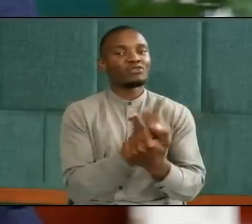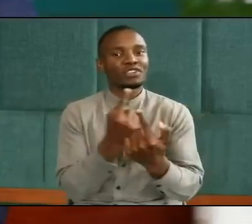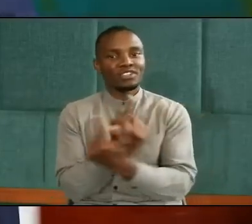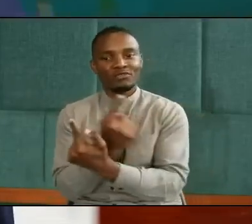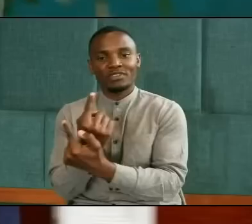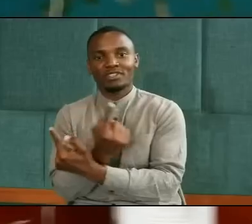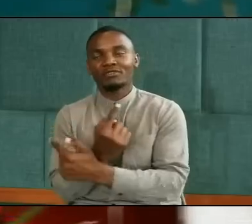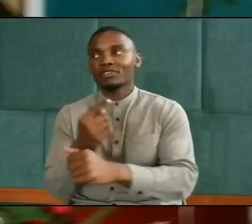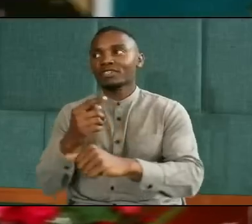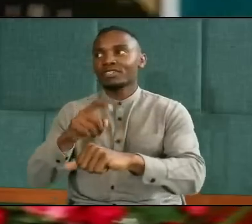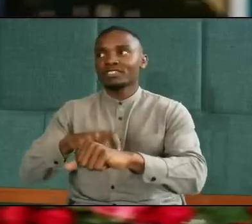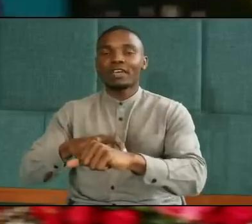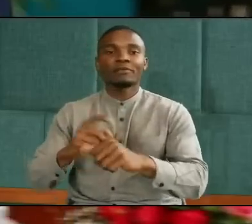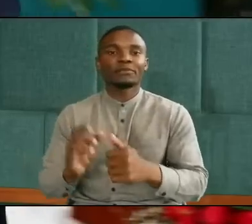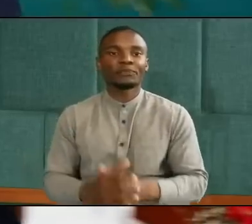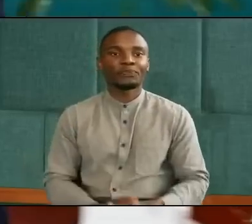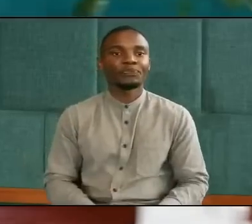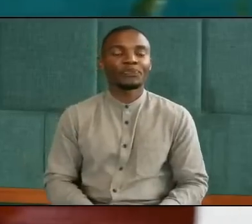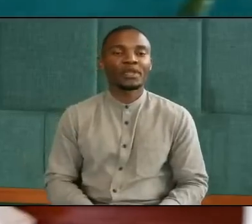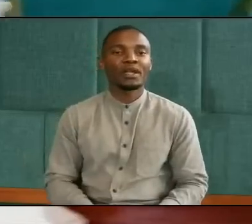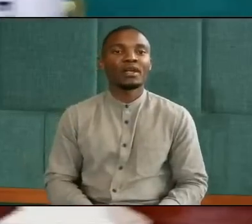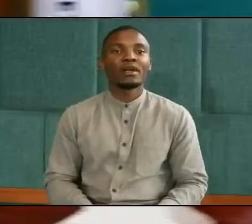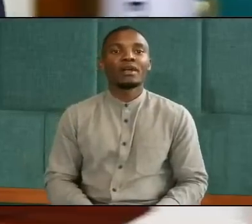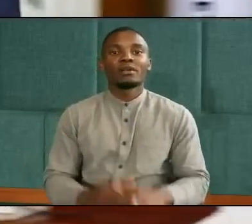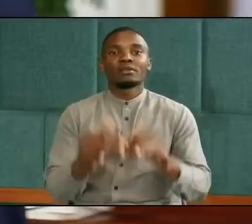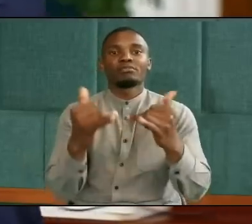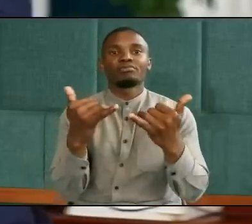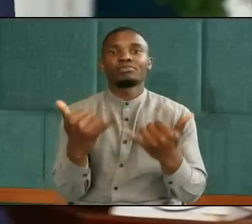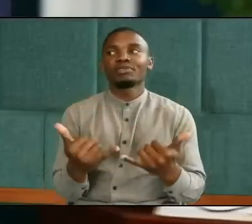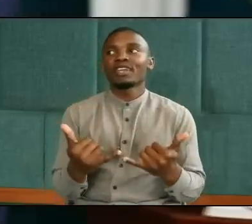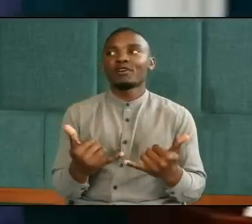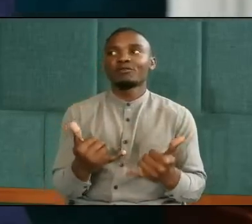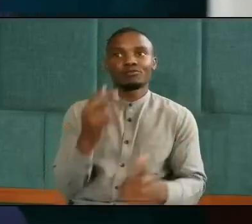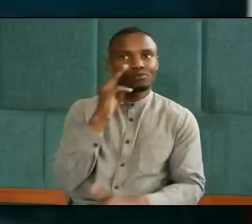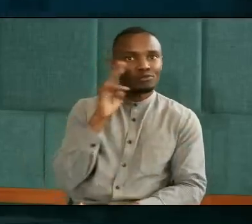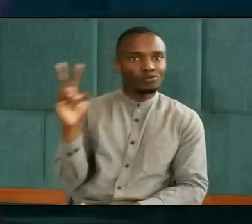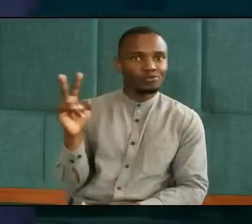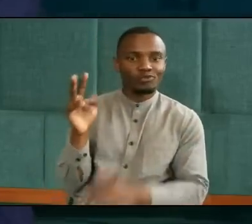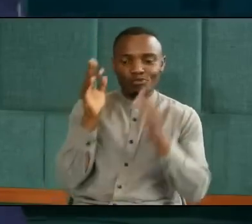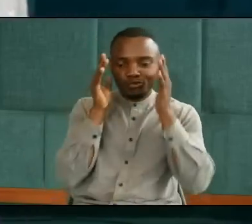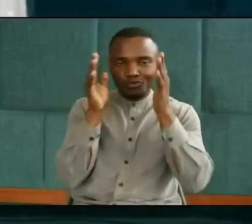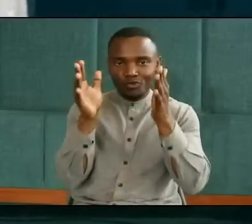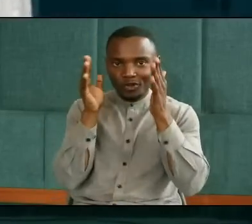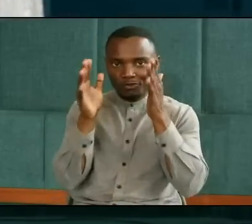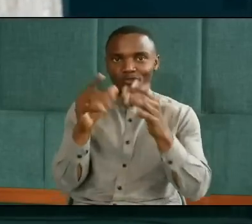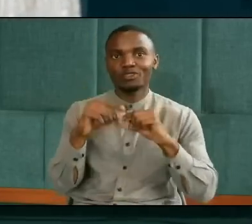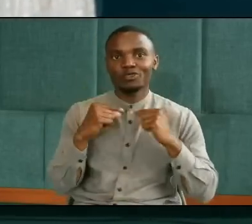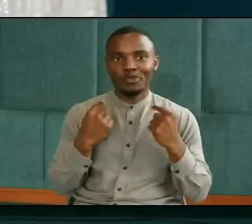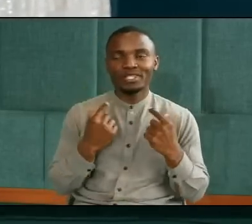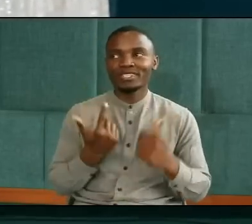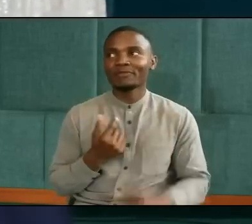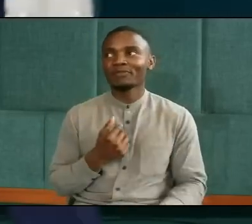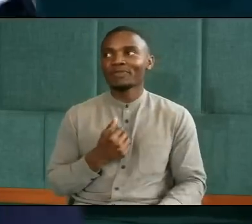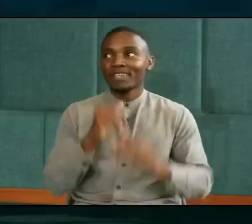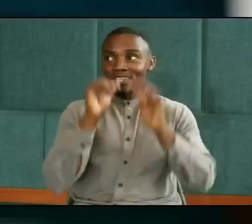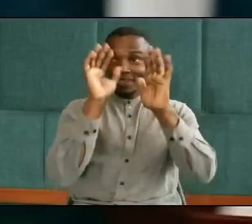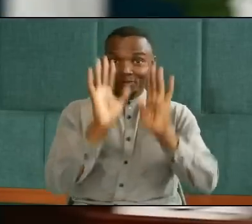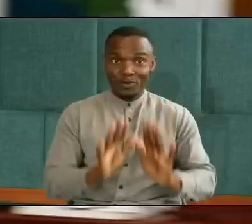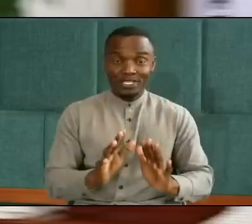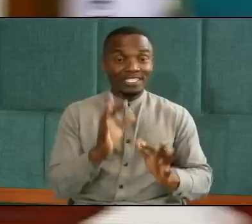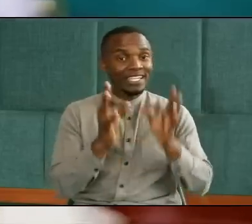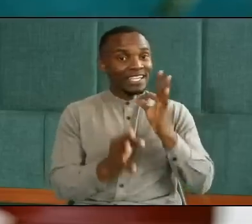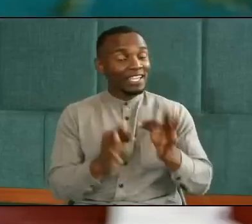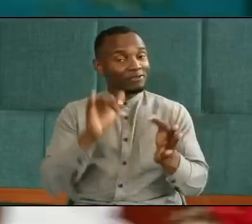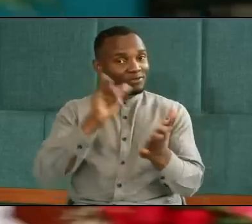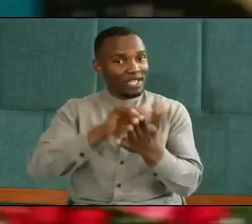different periods of time. Now, watch me. All eyes on me. This is so important. If